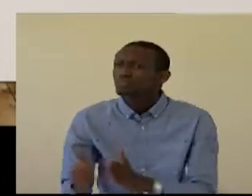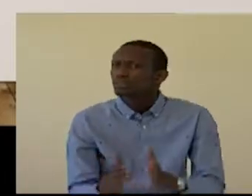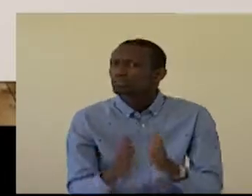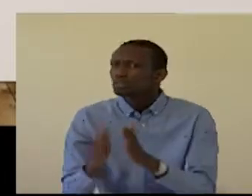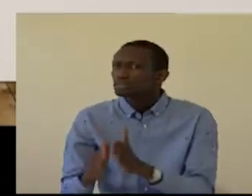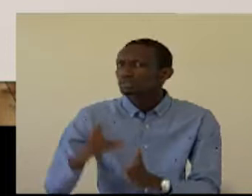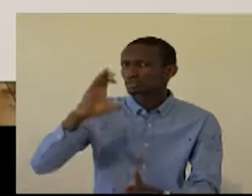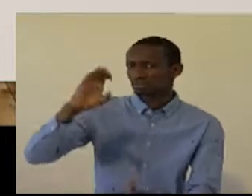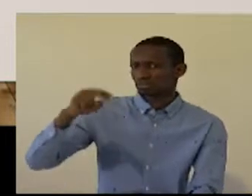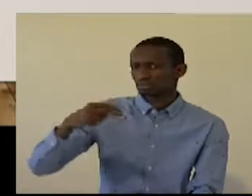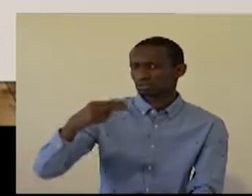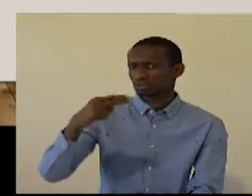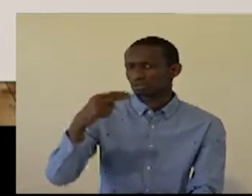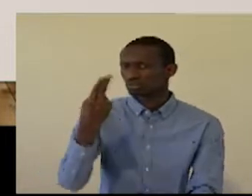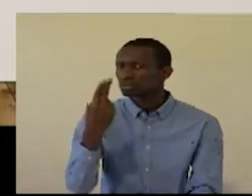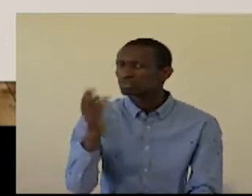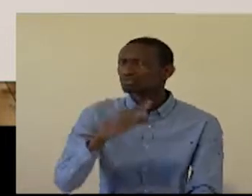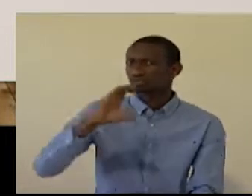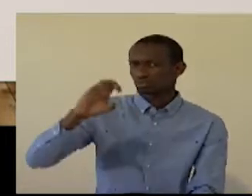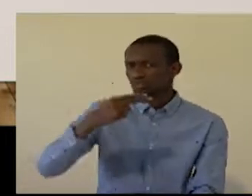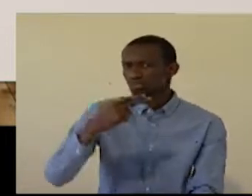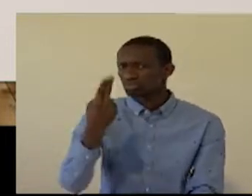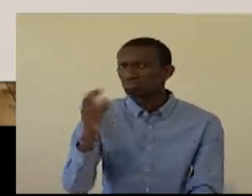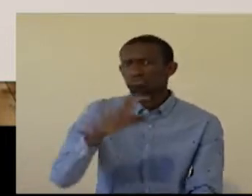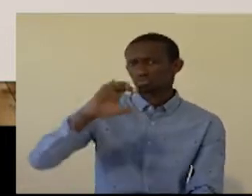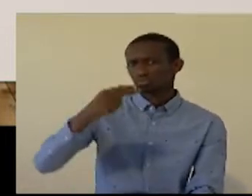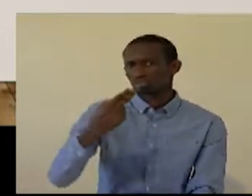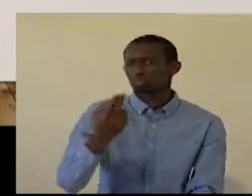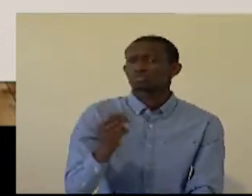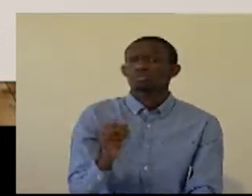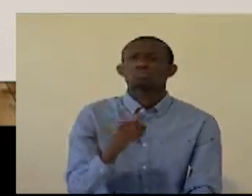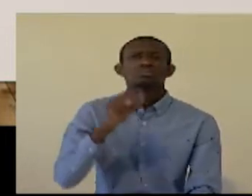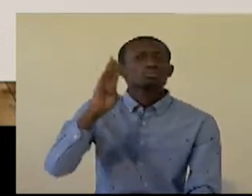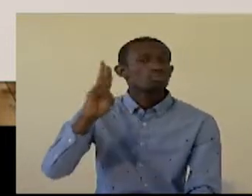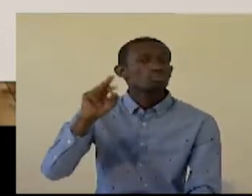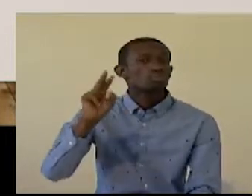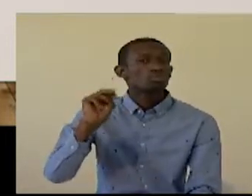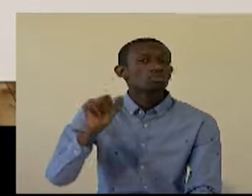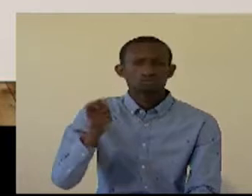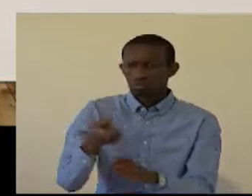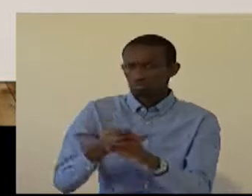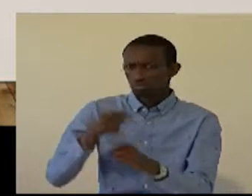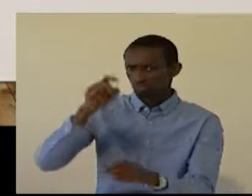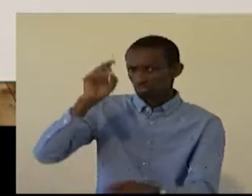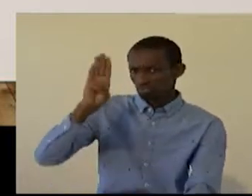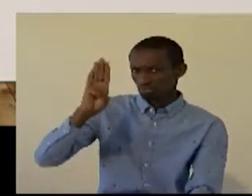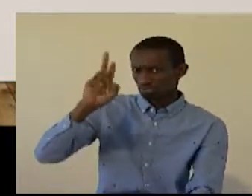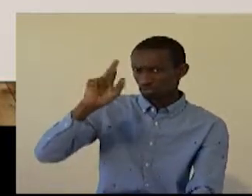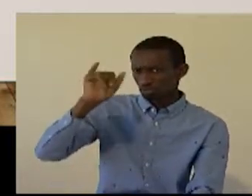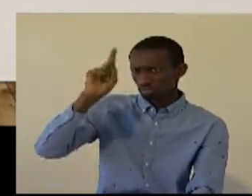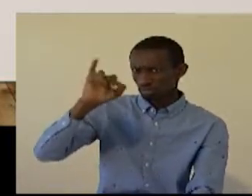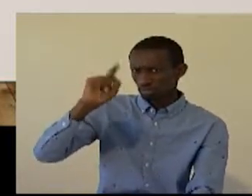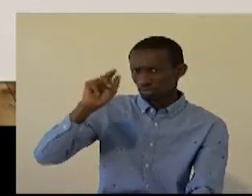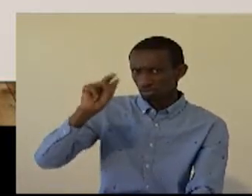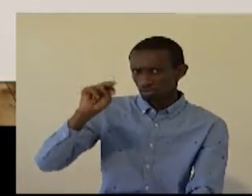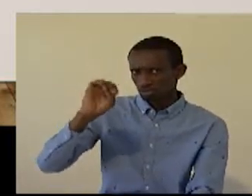of CH3, CH2, CH2, CH2 bromine from butanol. Here, I'm not